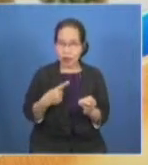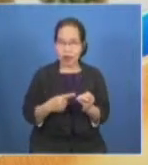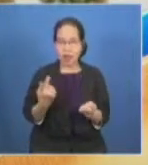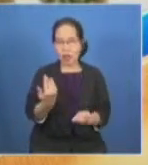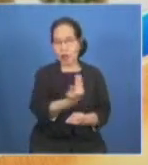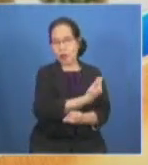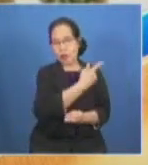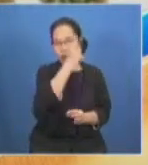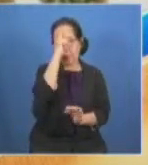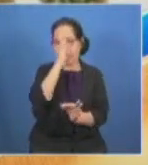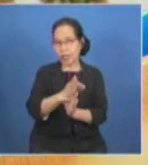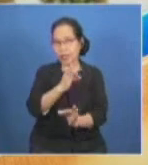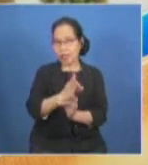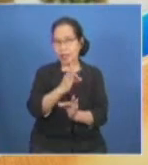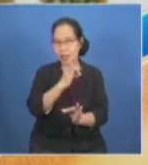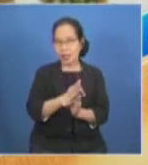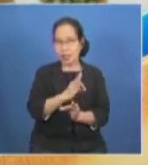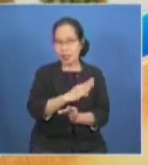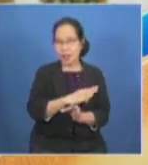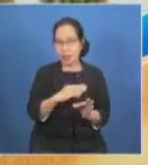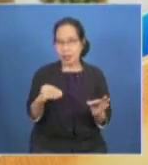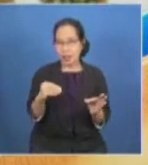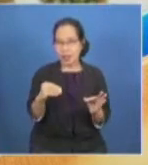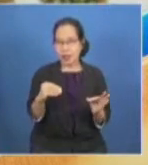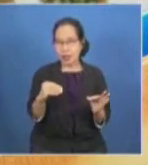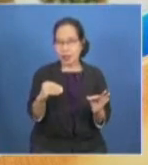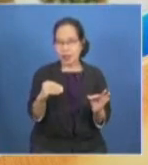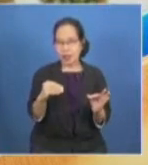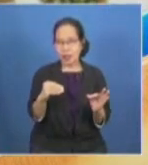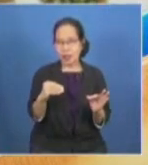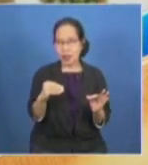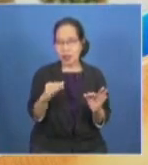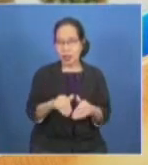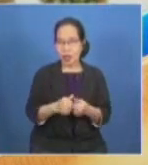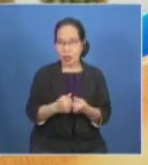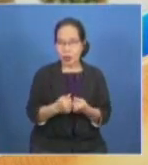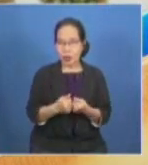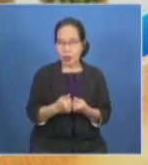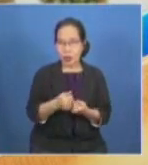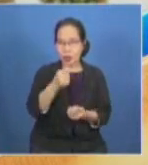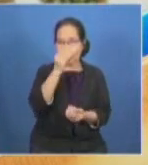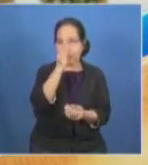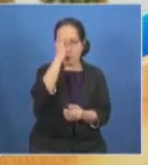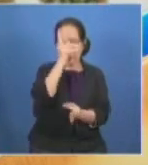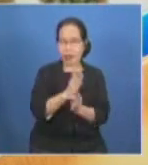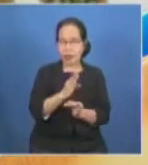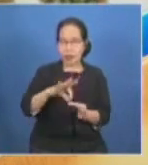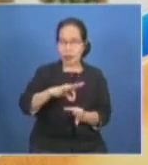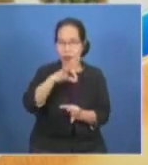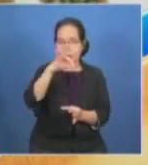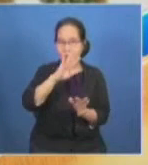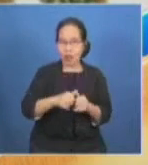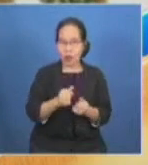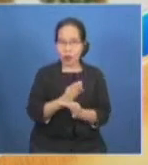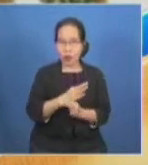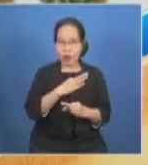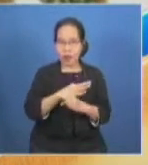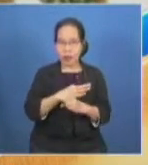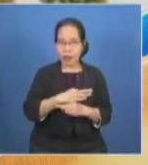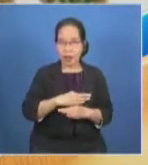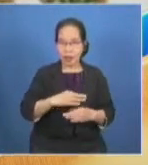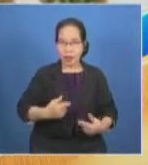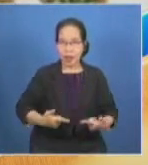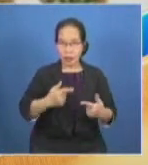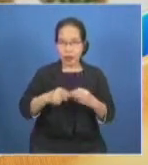things that has something to do with our faith, spirituality, and how we can